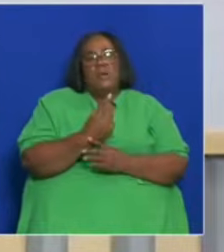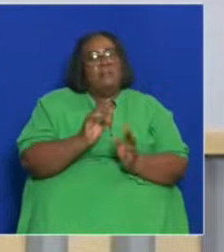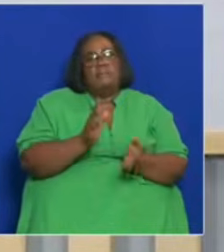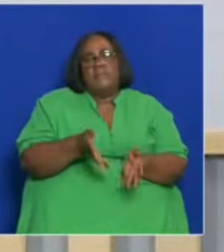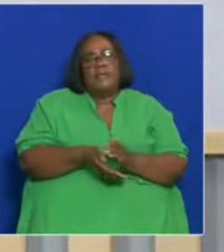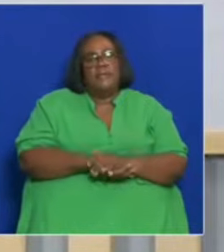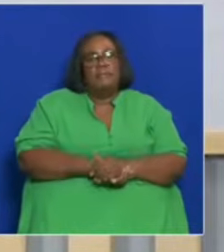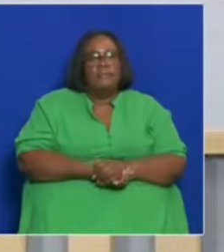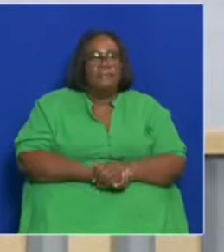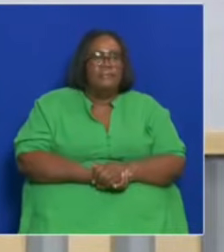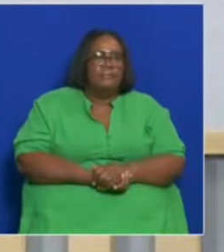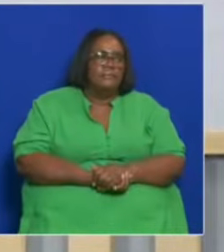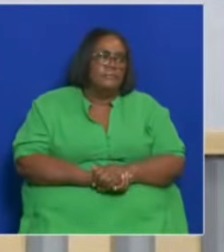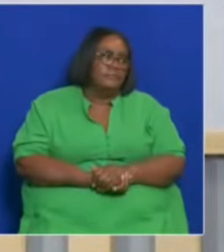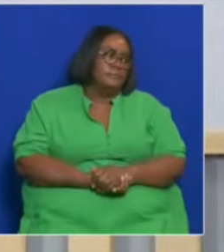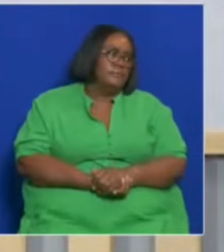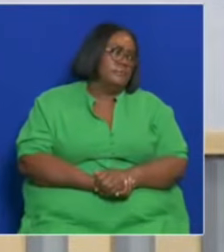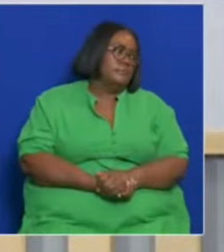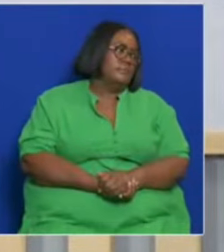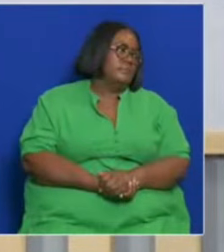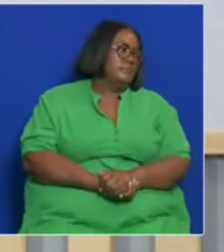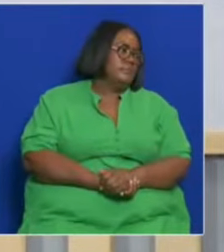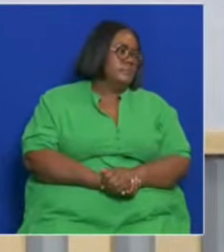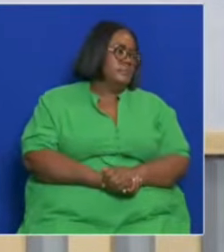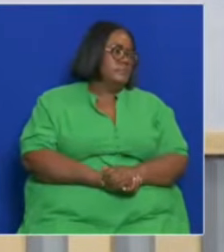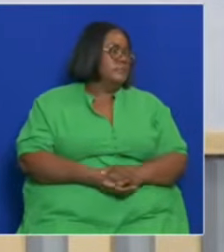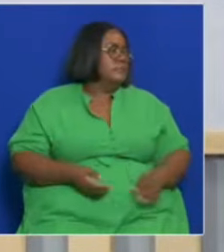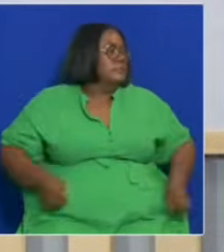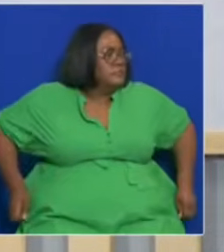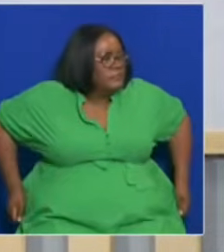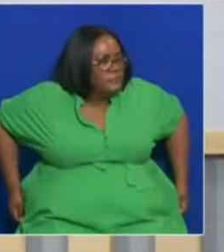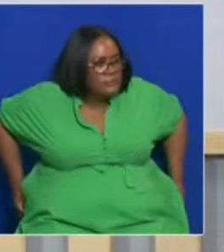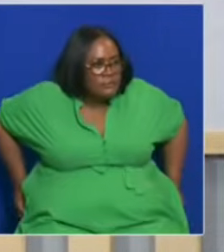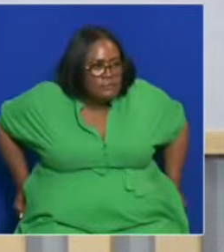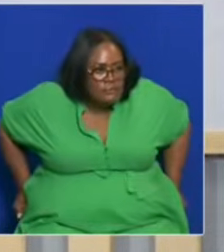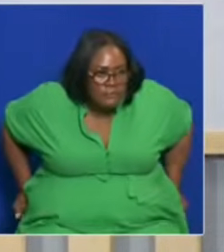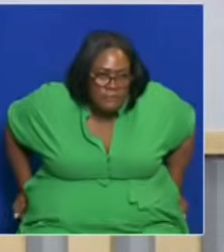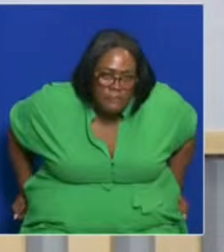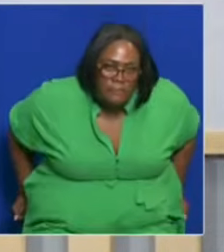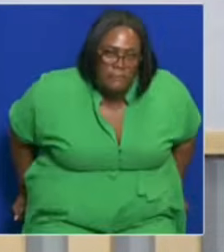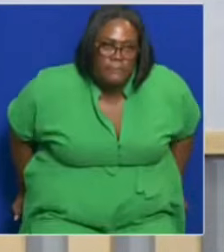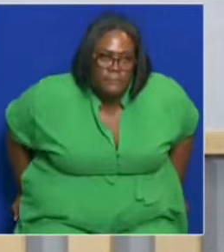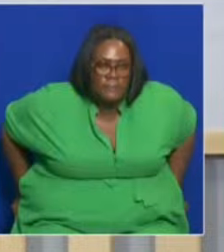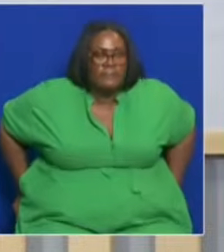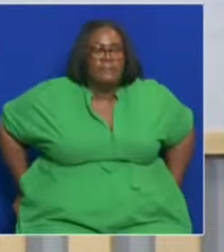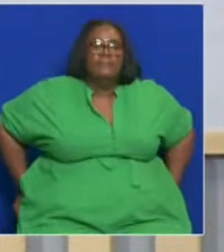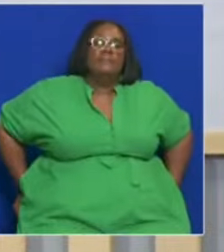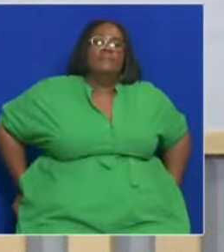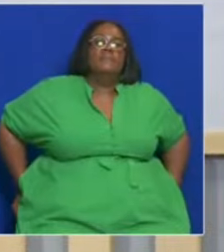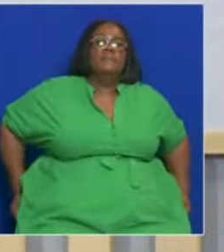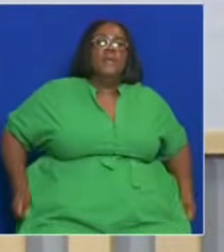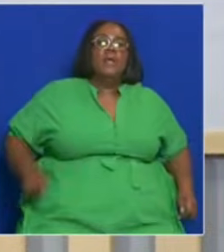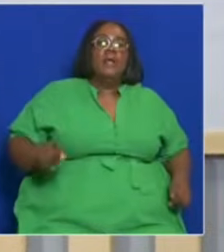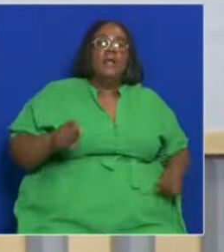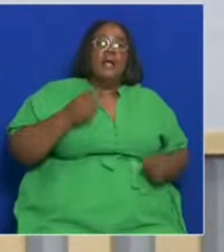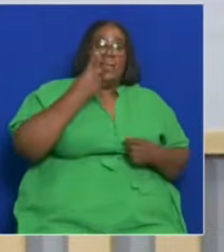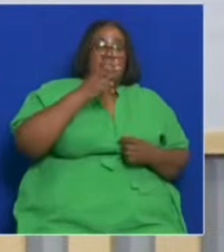what is in the presentation, Commissioners, but Yeah. I'm talking about what was presented, as I recall